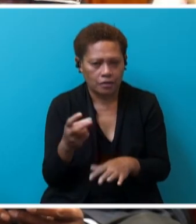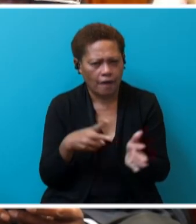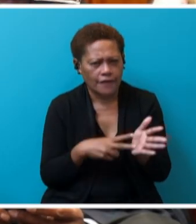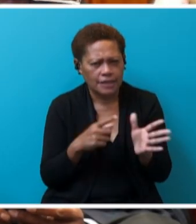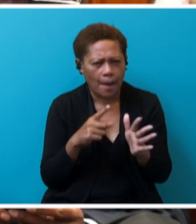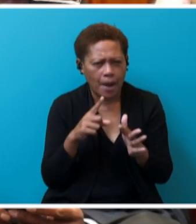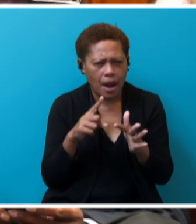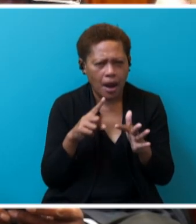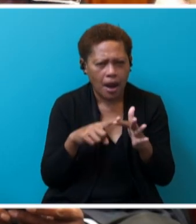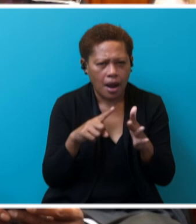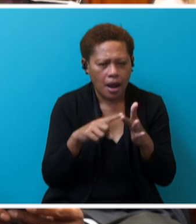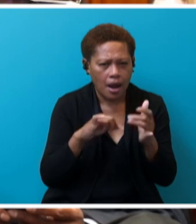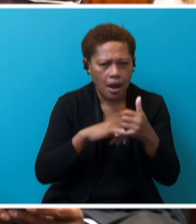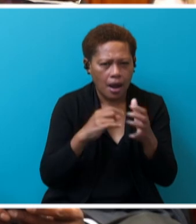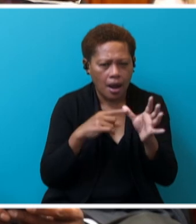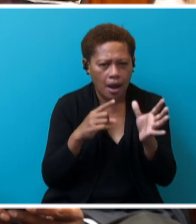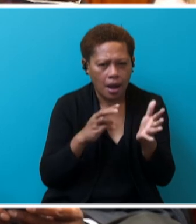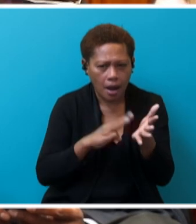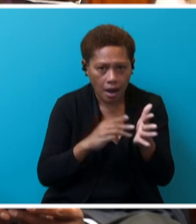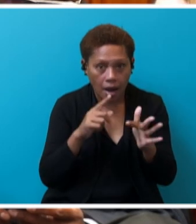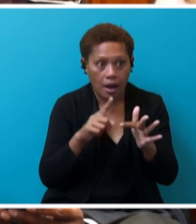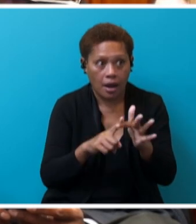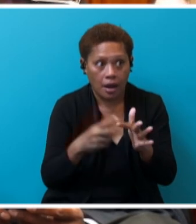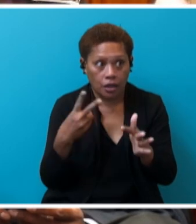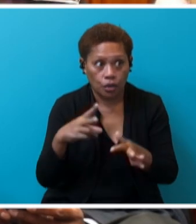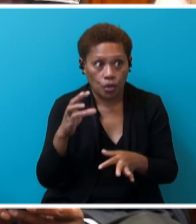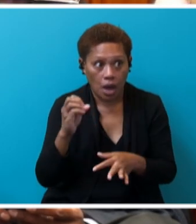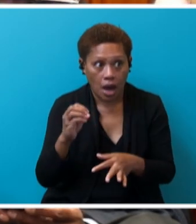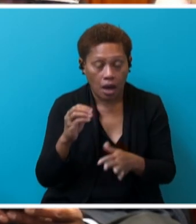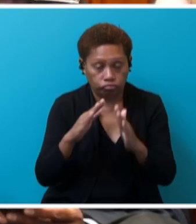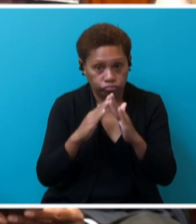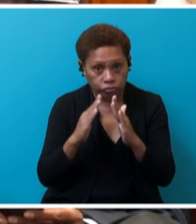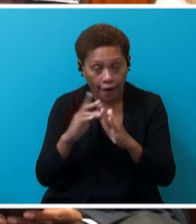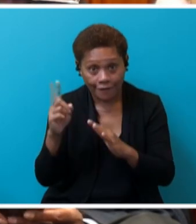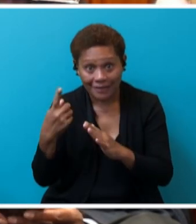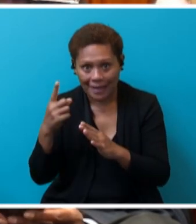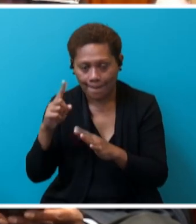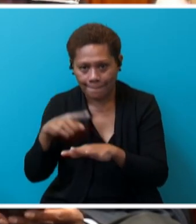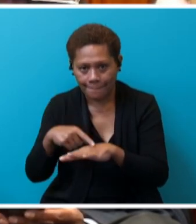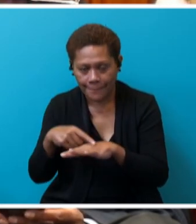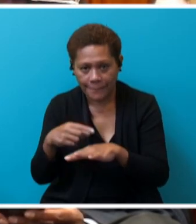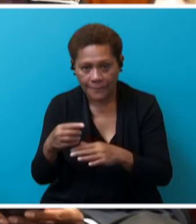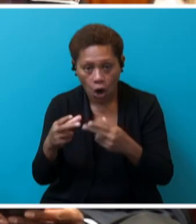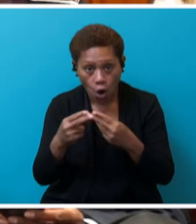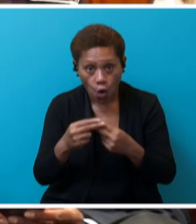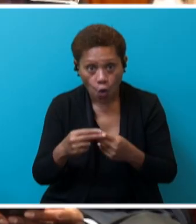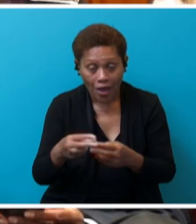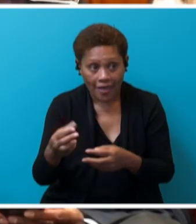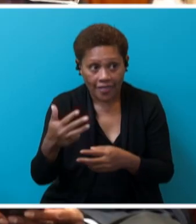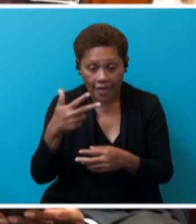water supply project brought continuous water to 120 households for the first time, with 8.4 kilometers of